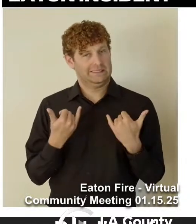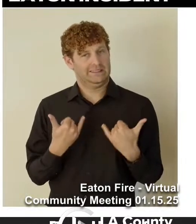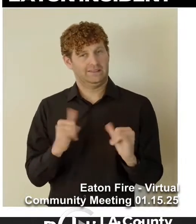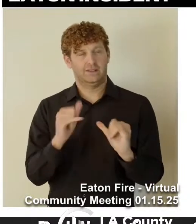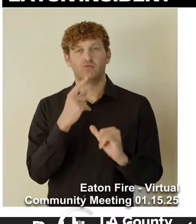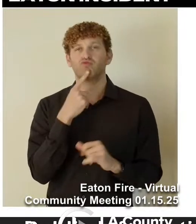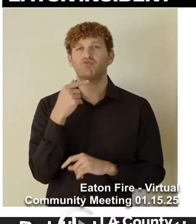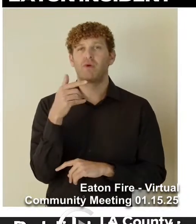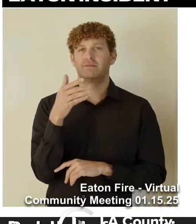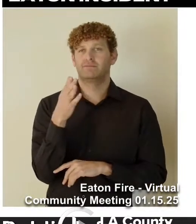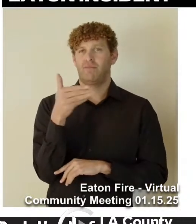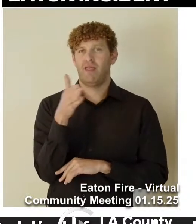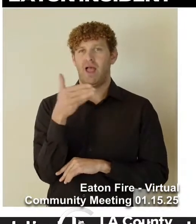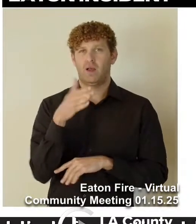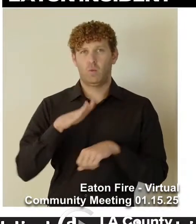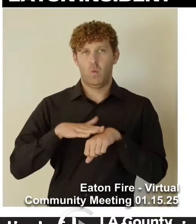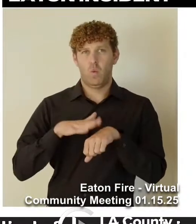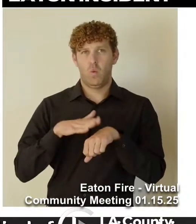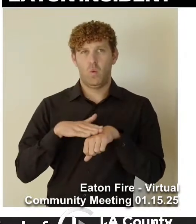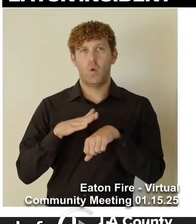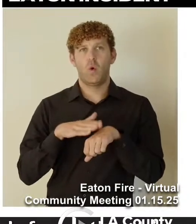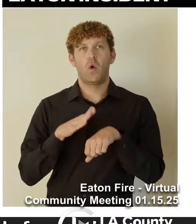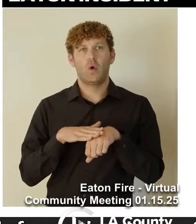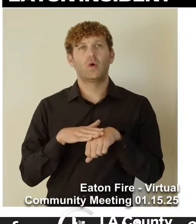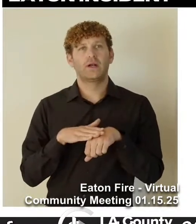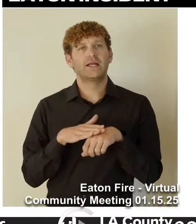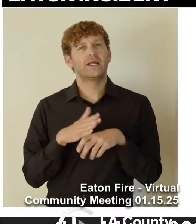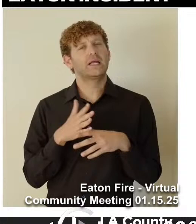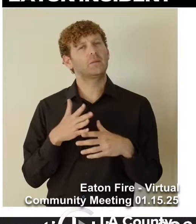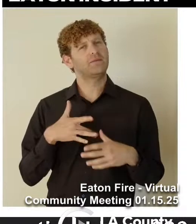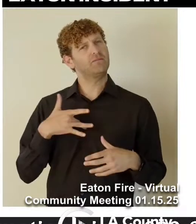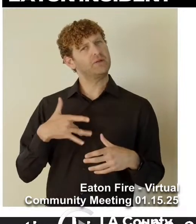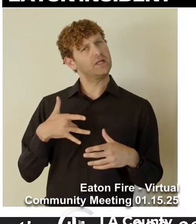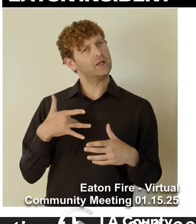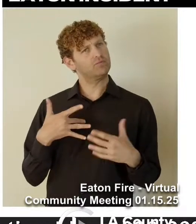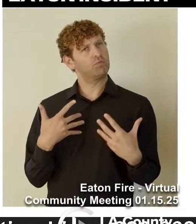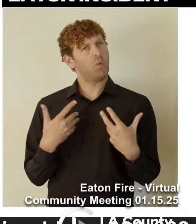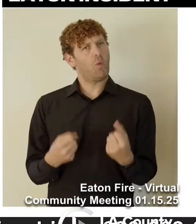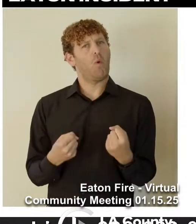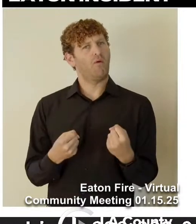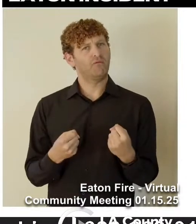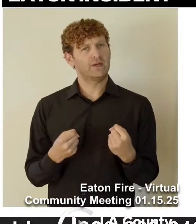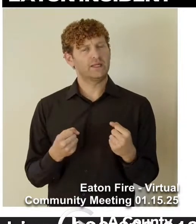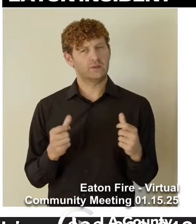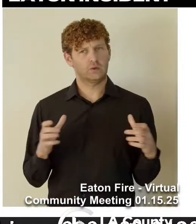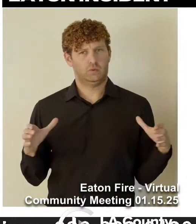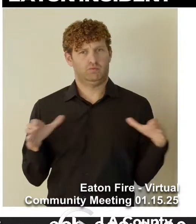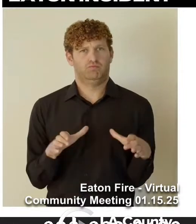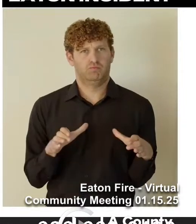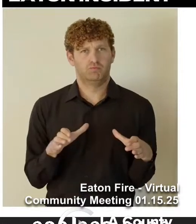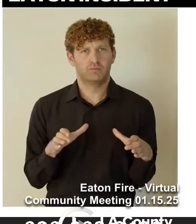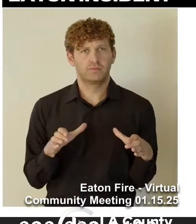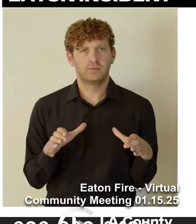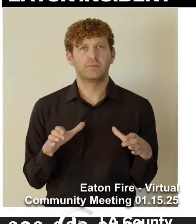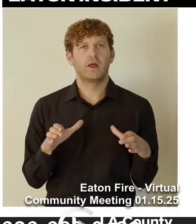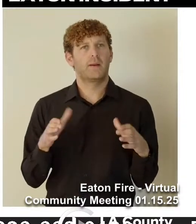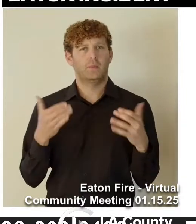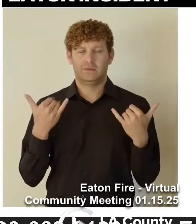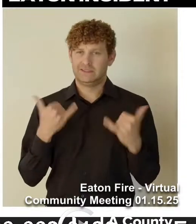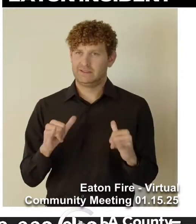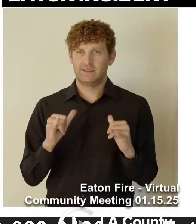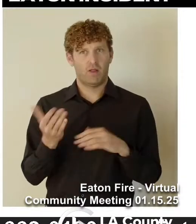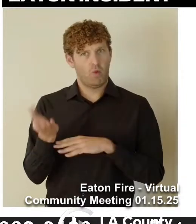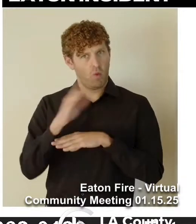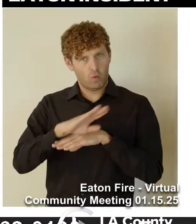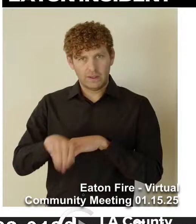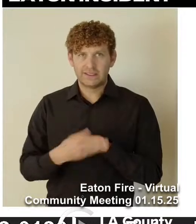are confident that this fire will stay within the current footprint that it is in. And we're continuing, crews are out there all day and all night, continuing to put